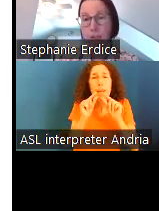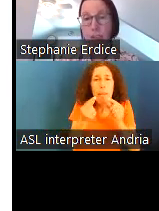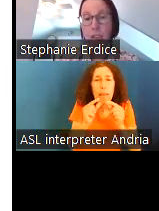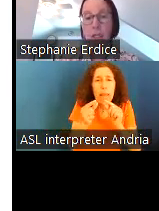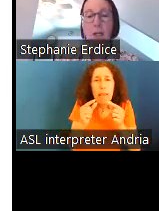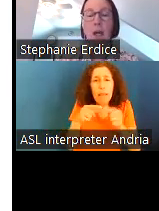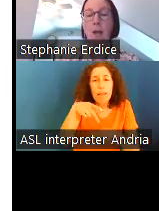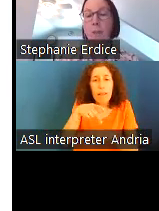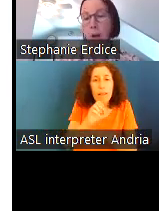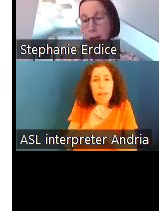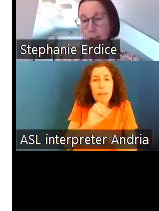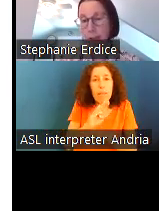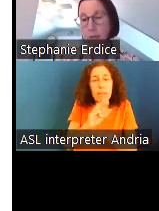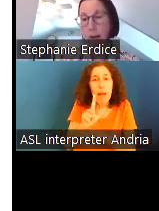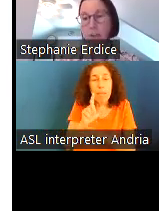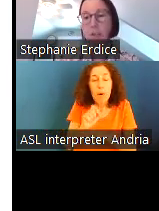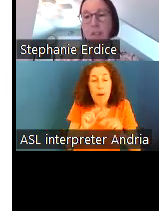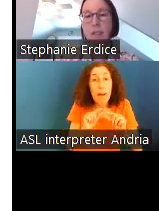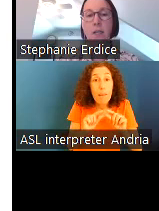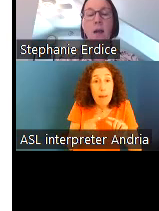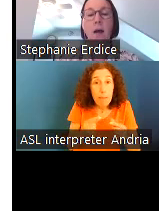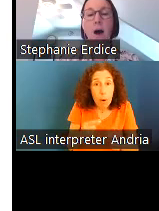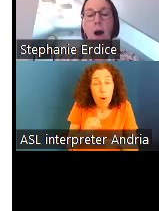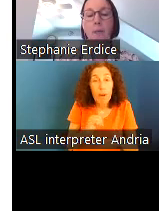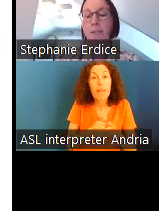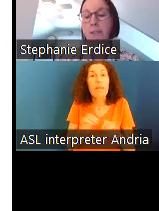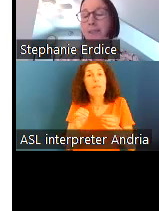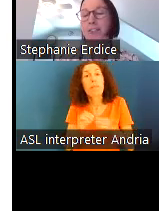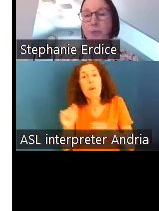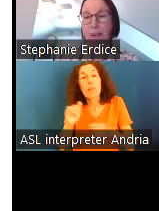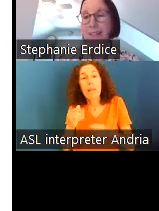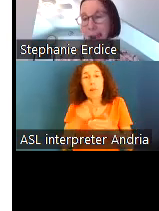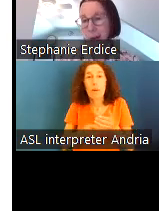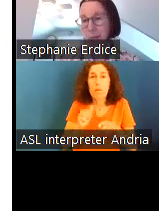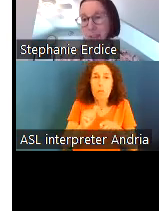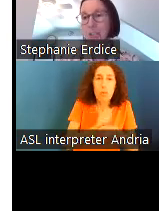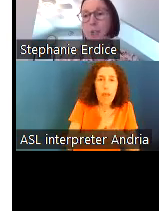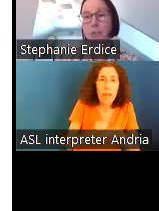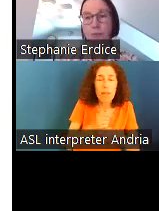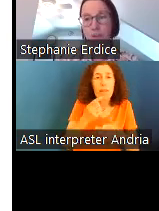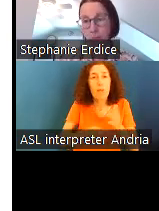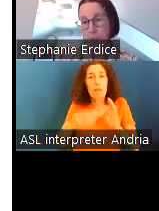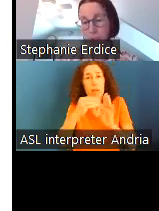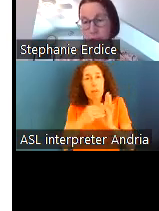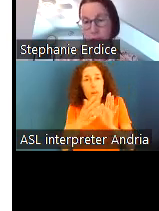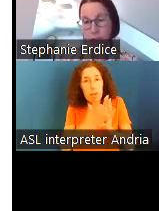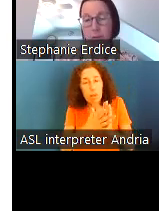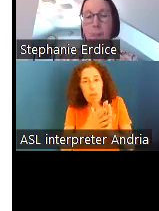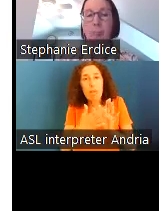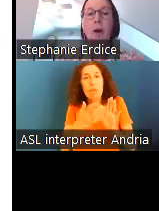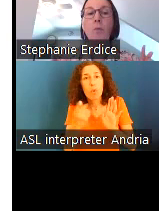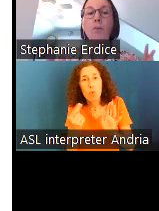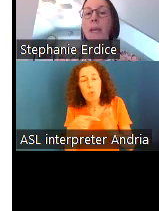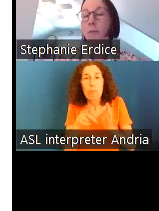of our agency, the practices of our agency, the stuff that's written down that says we do this or we don't do